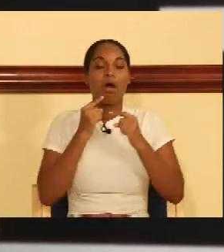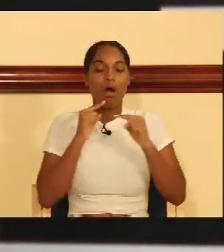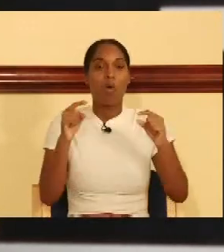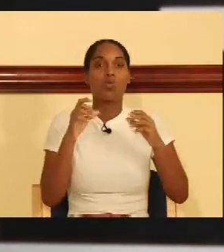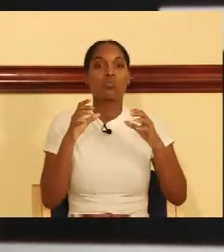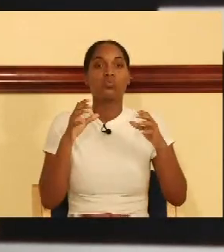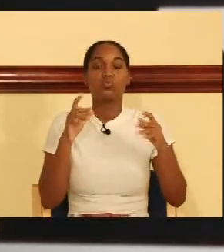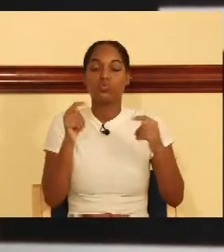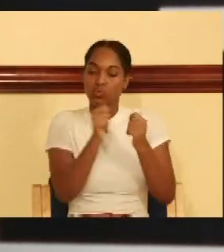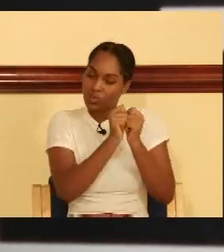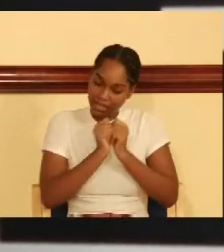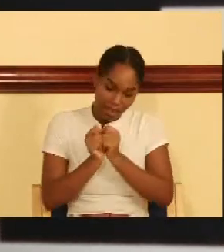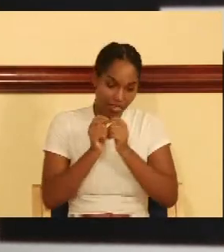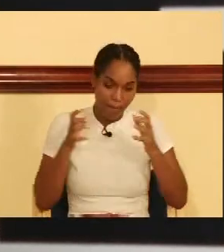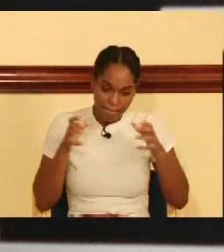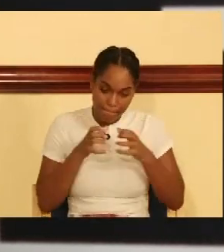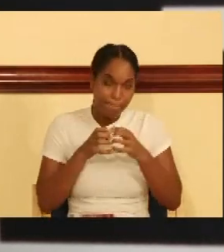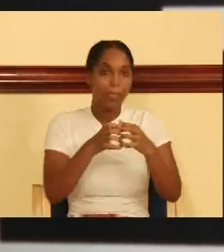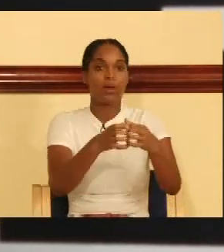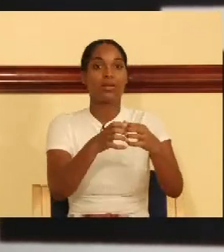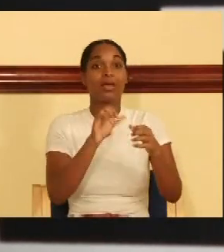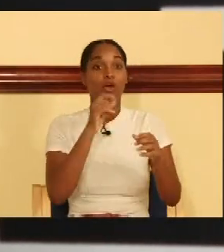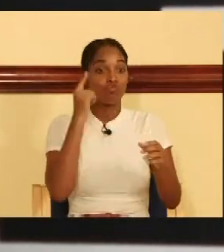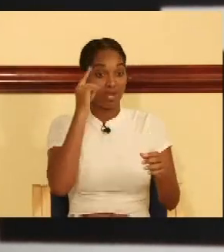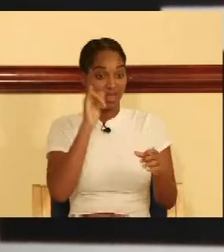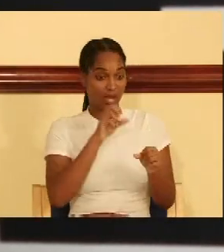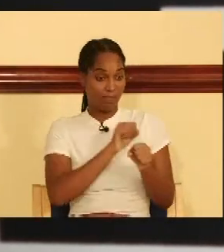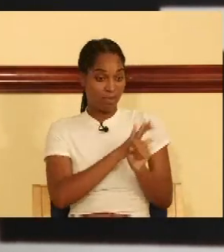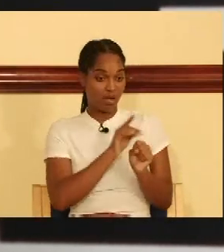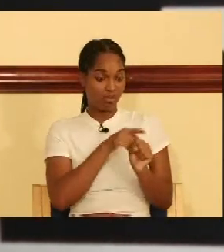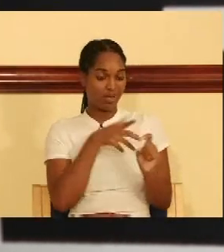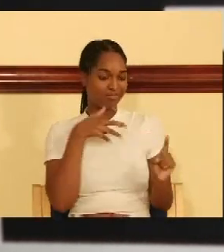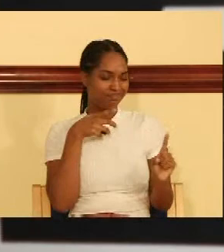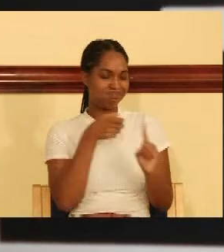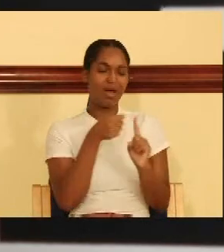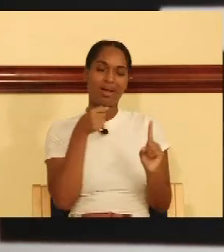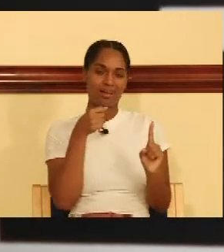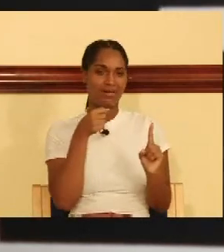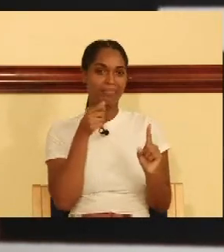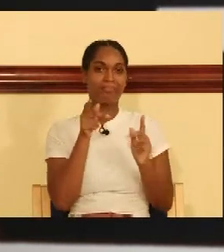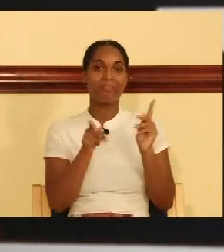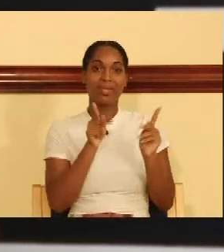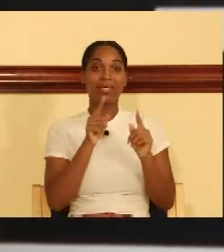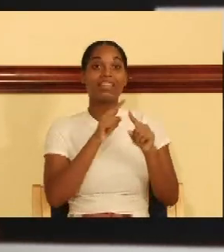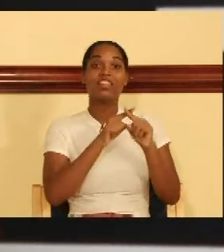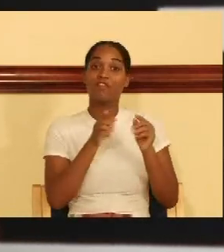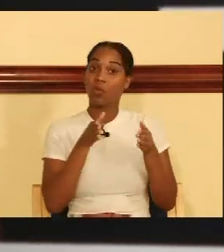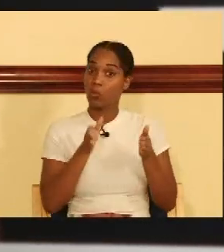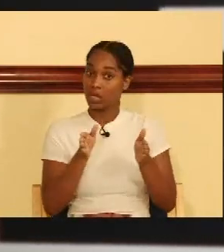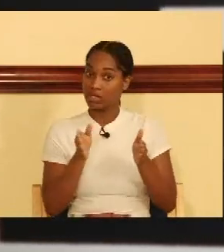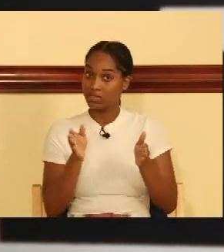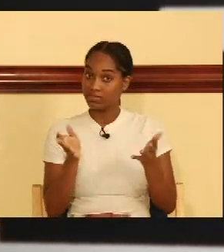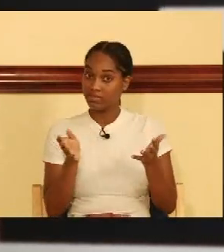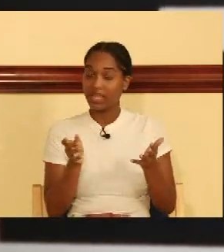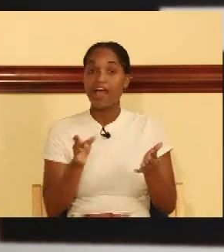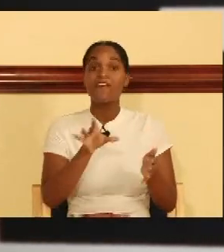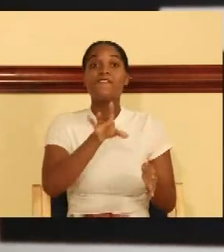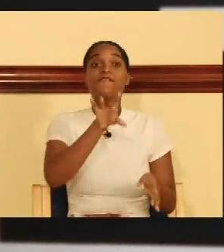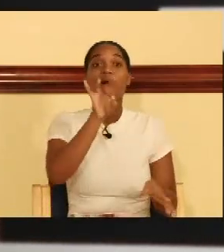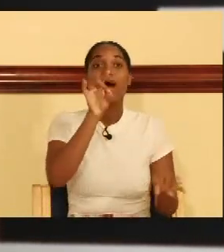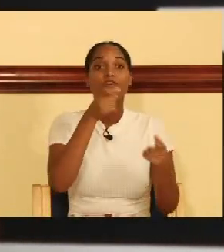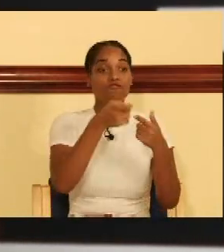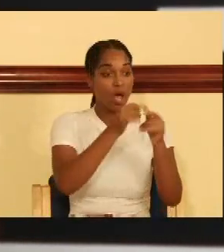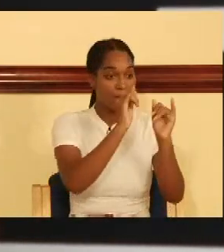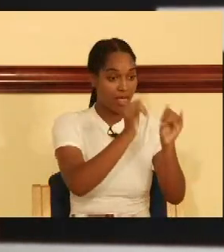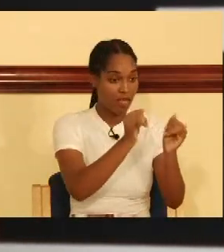and recognize that the pandemic has impacted persons in different ways. Find out from the individual